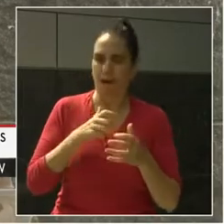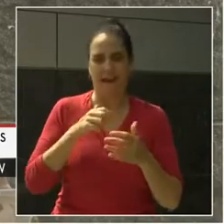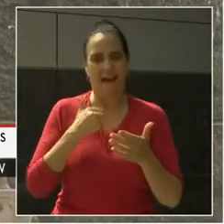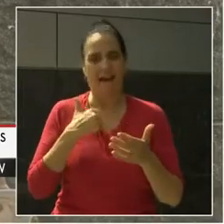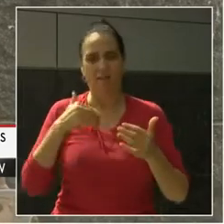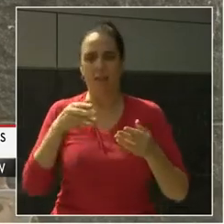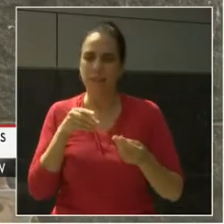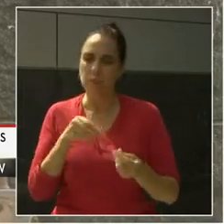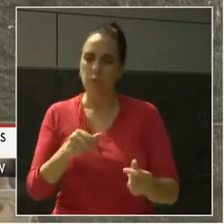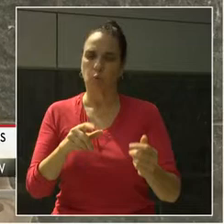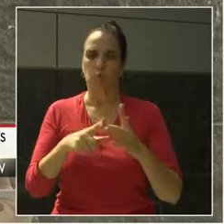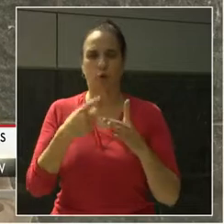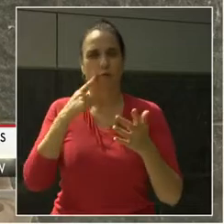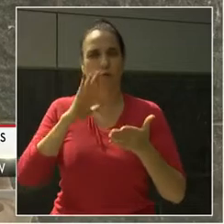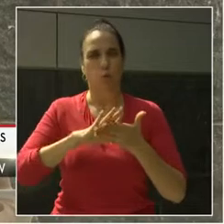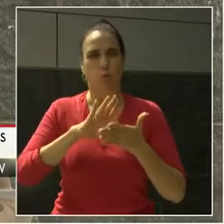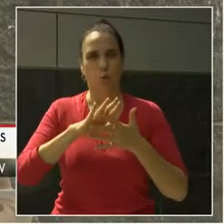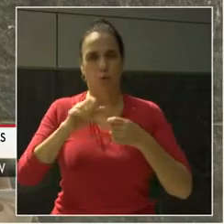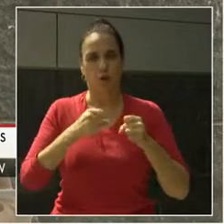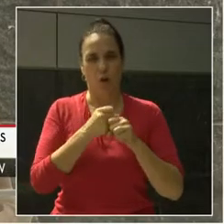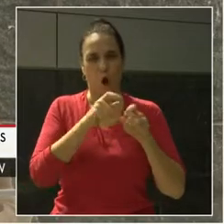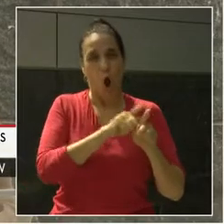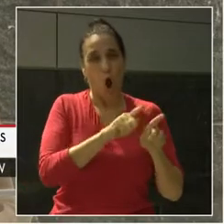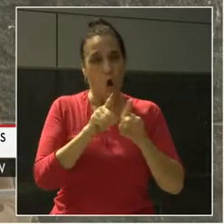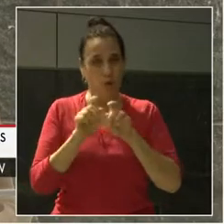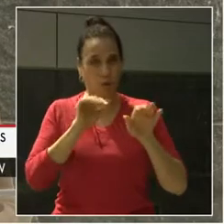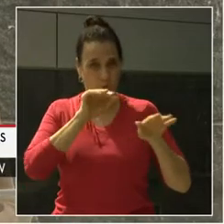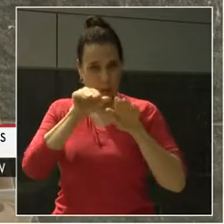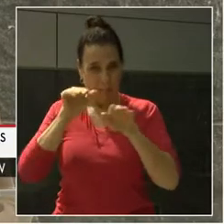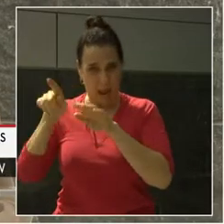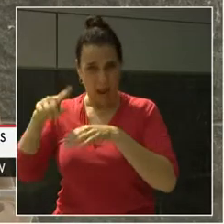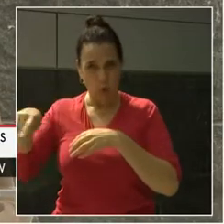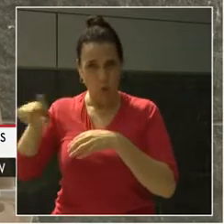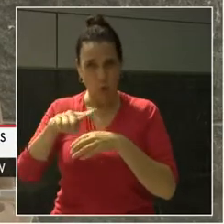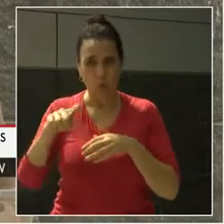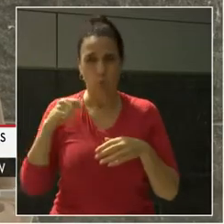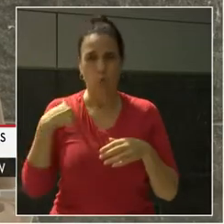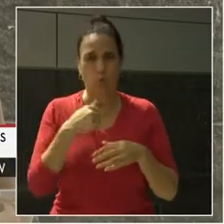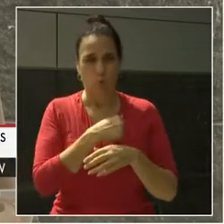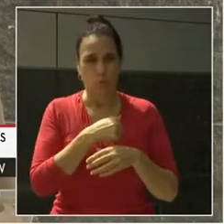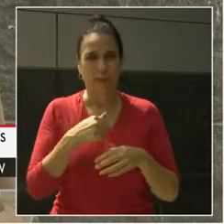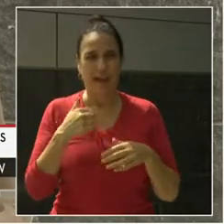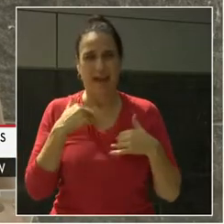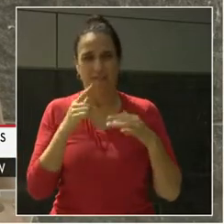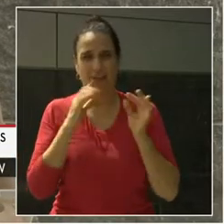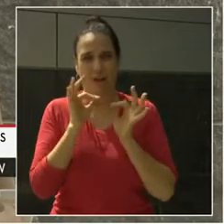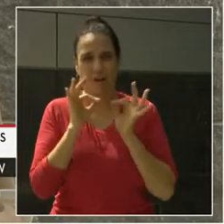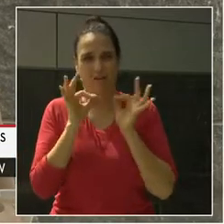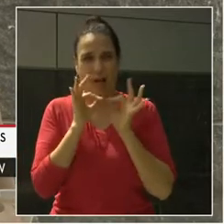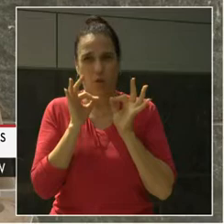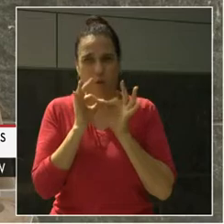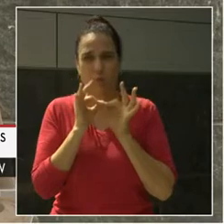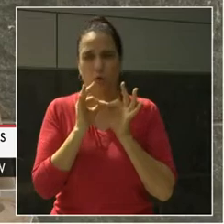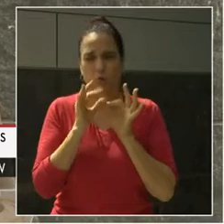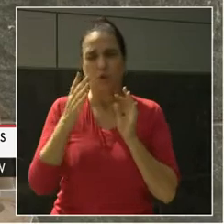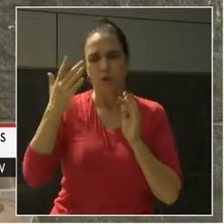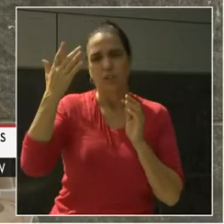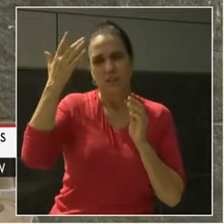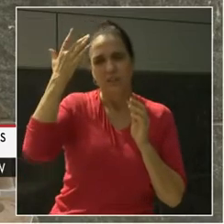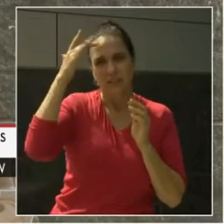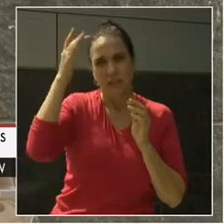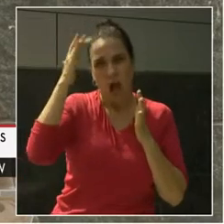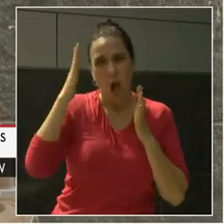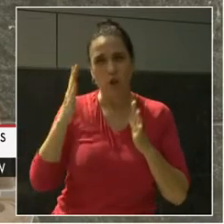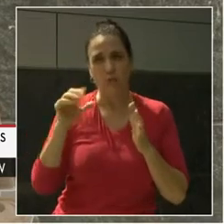school year. I also want to remind everybody that we have very valuable scholarship and